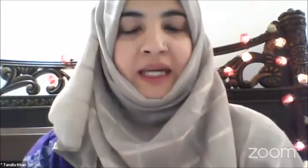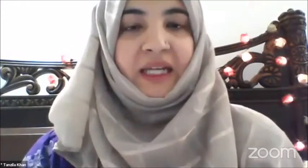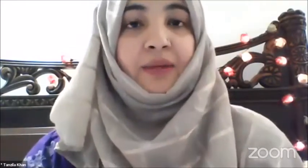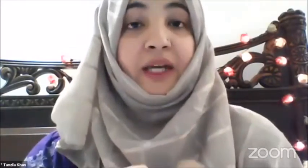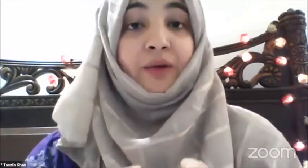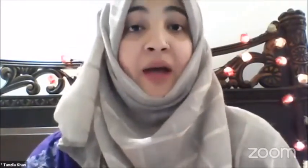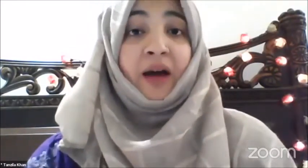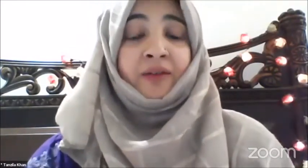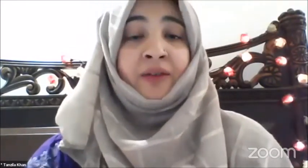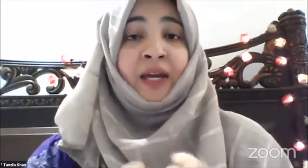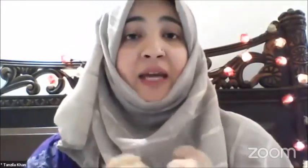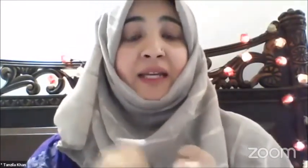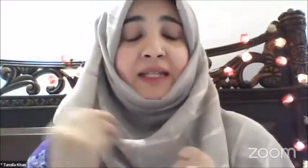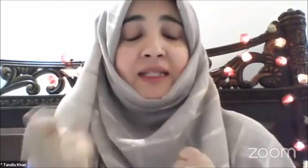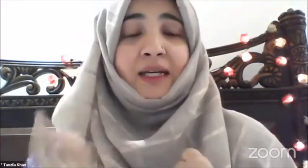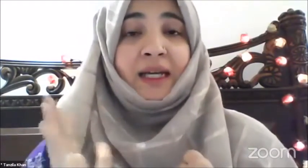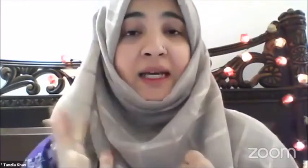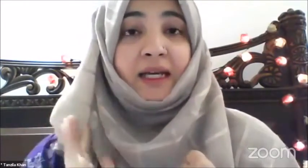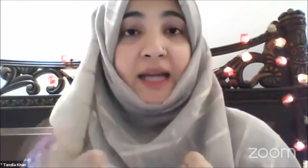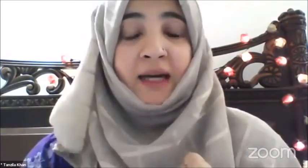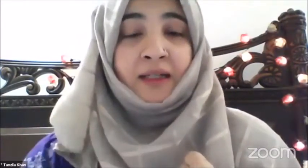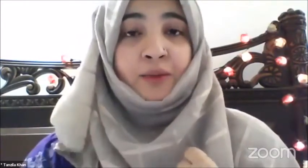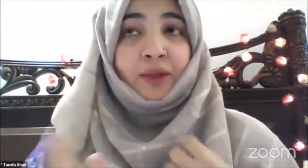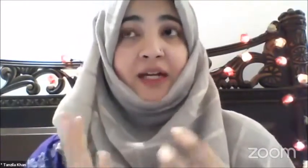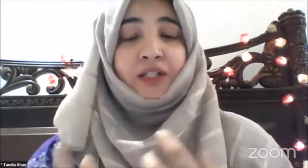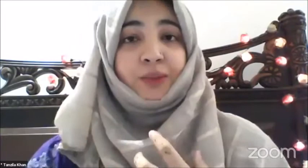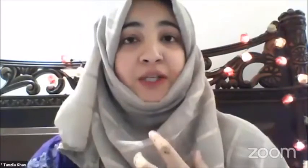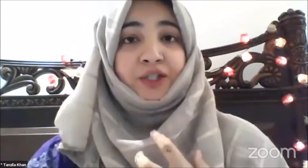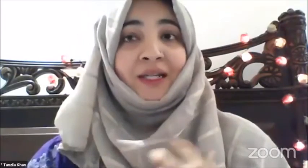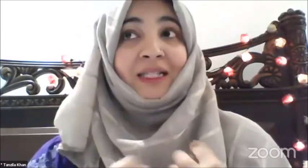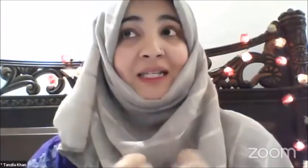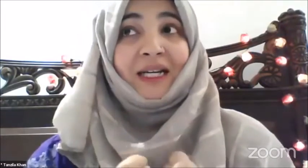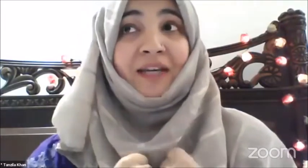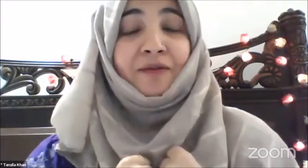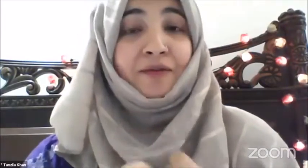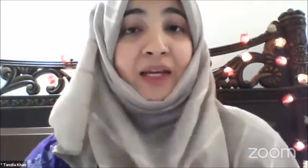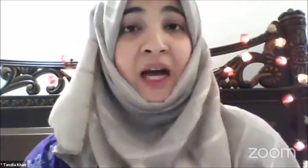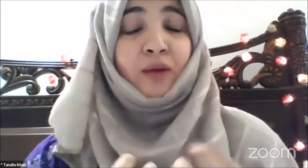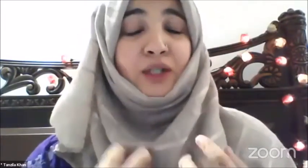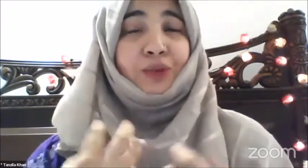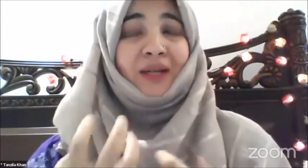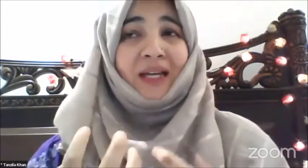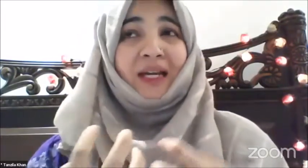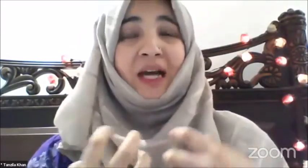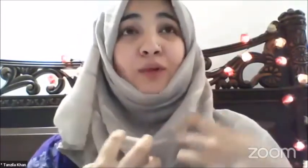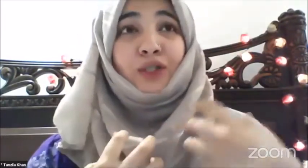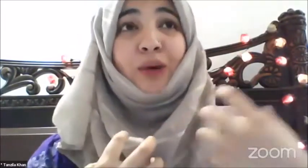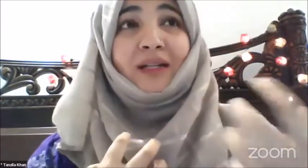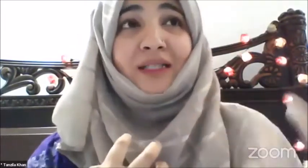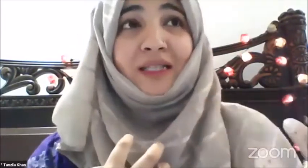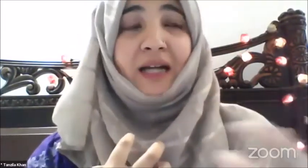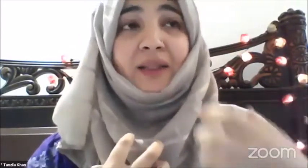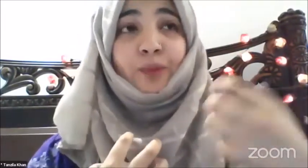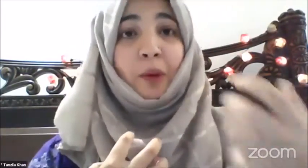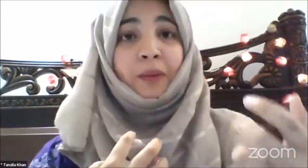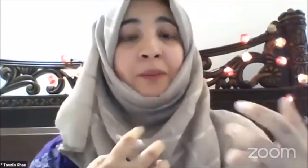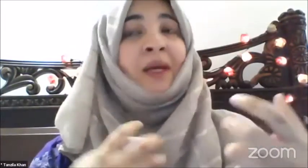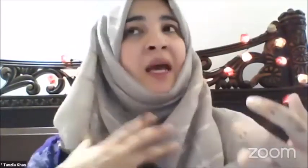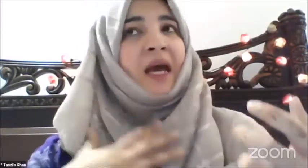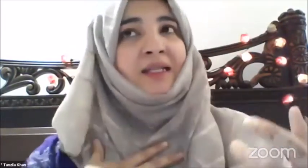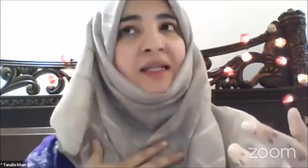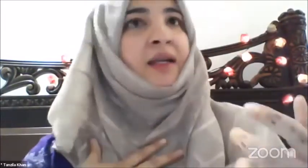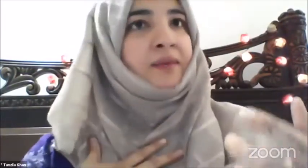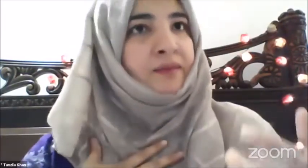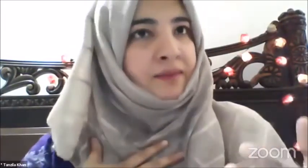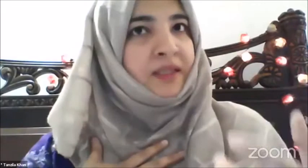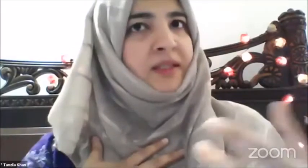experience that anybody could have and instantly connect with that situation, instantly feel how much you connect, how much you understand the problem,